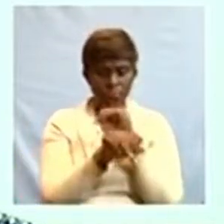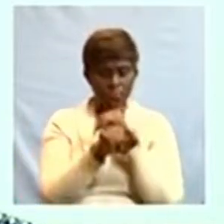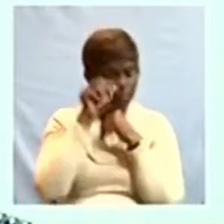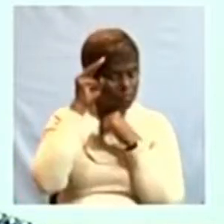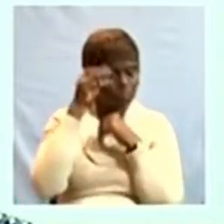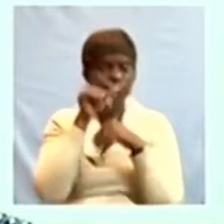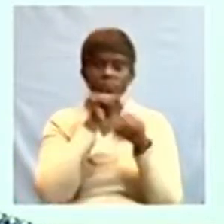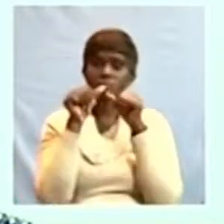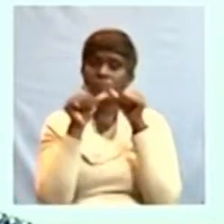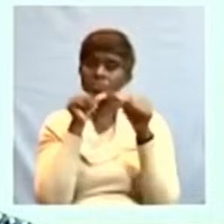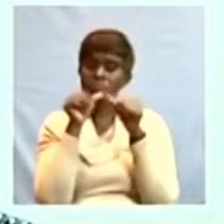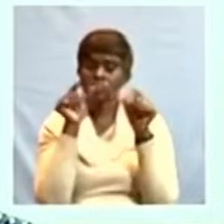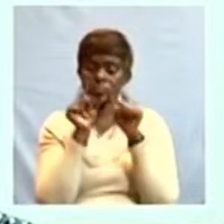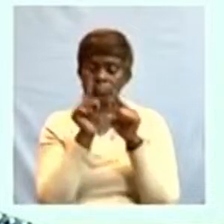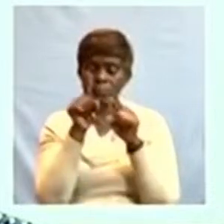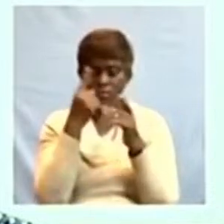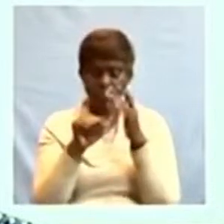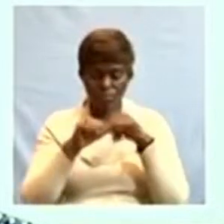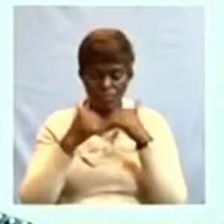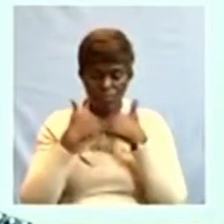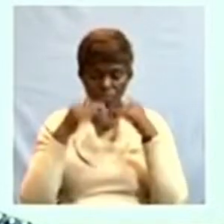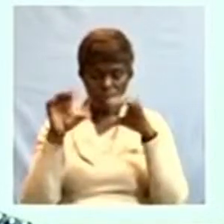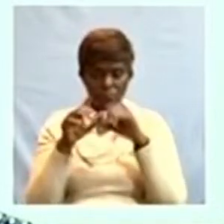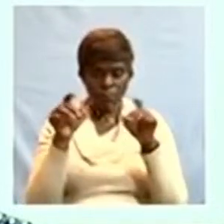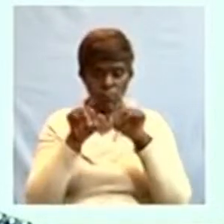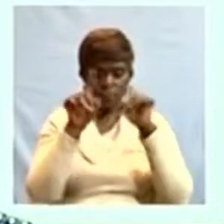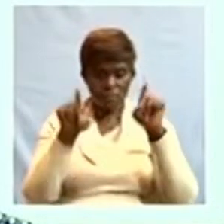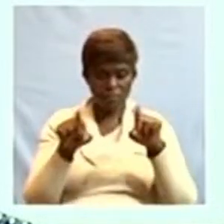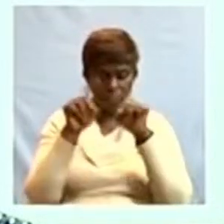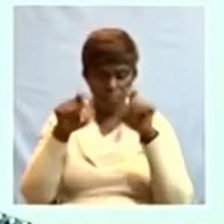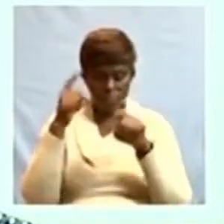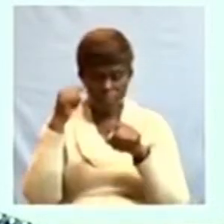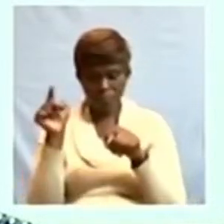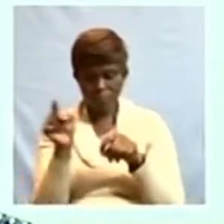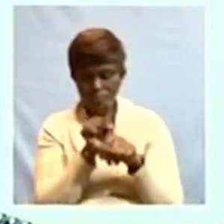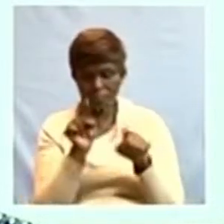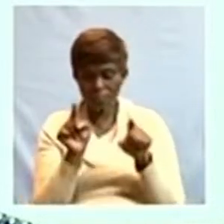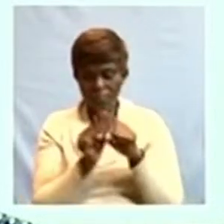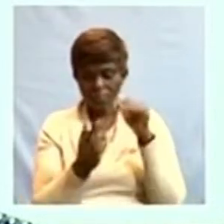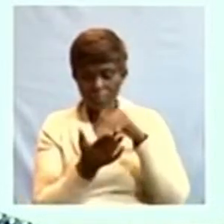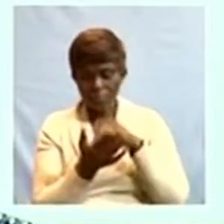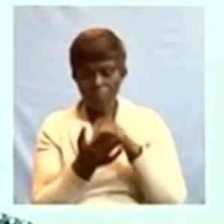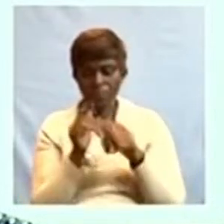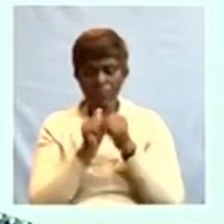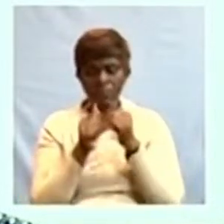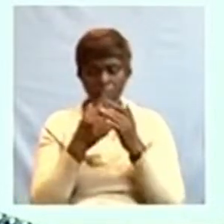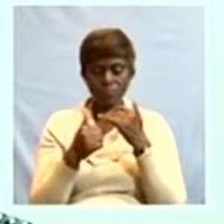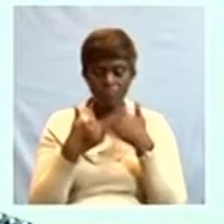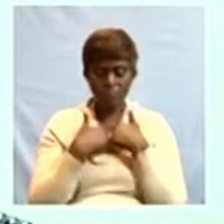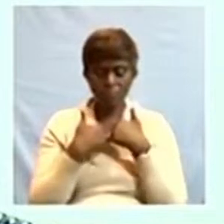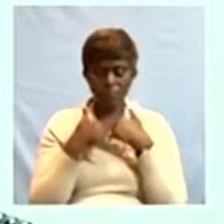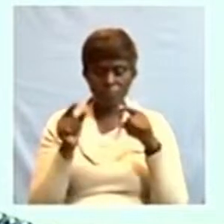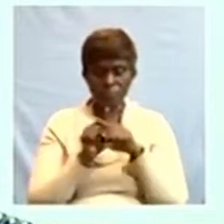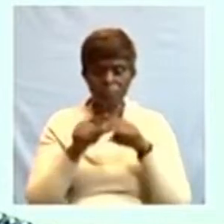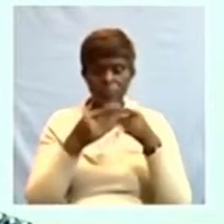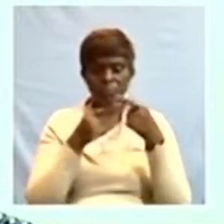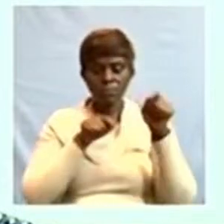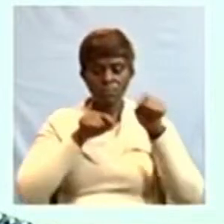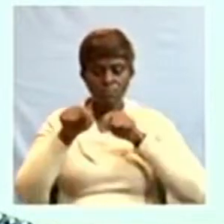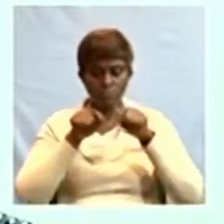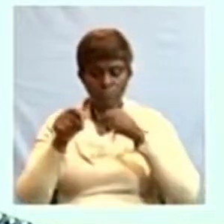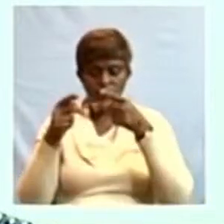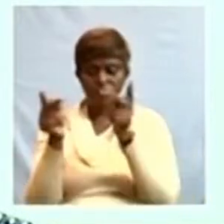of Agriculture, that we do have certificates for this. And since there is a